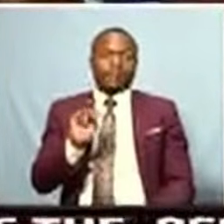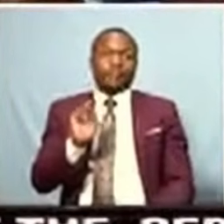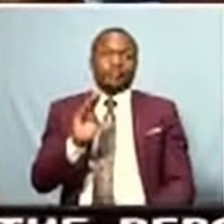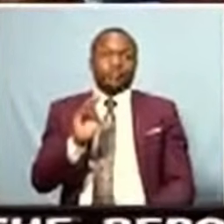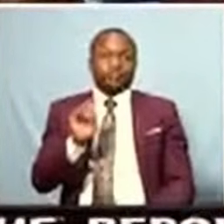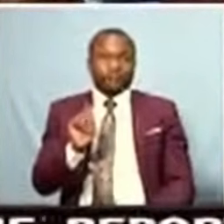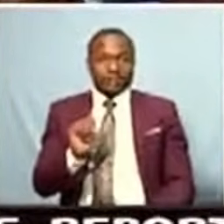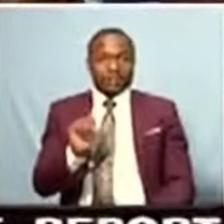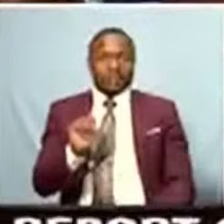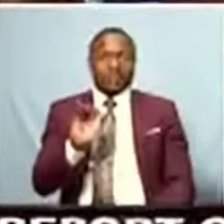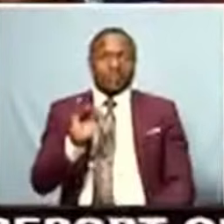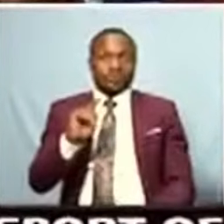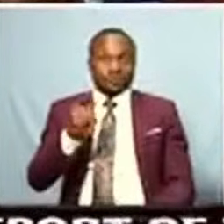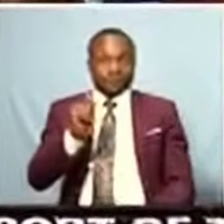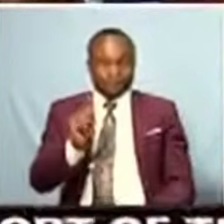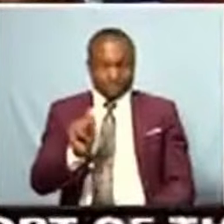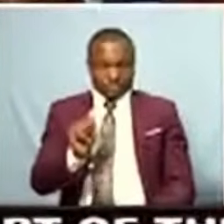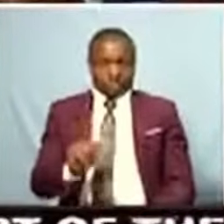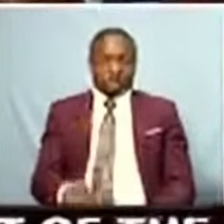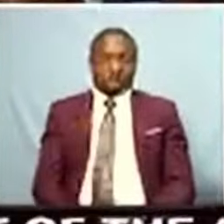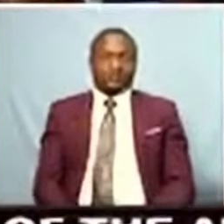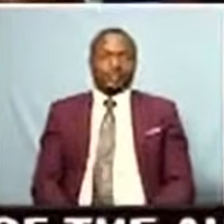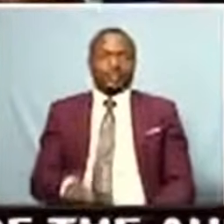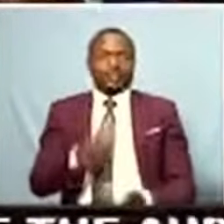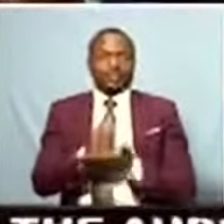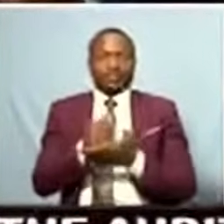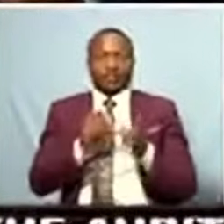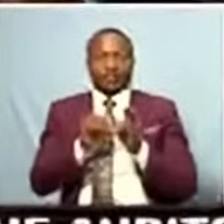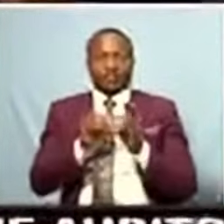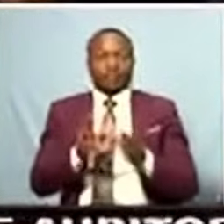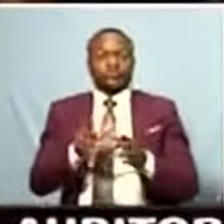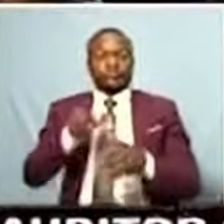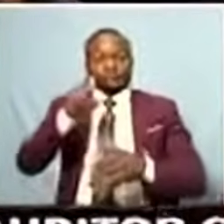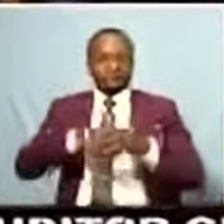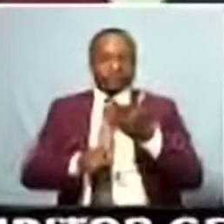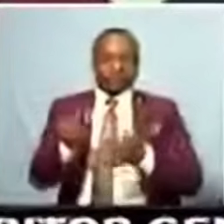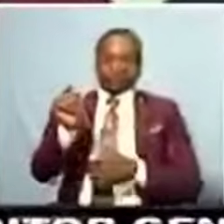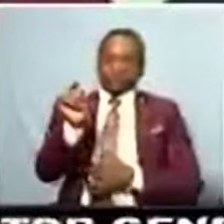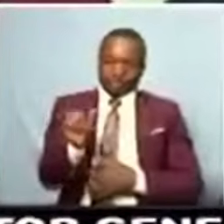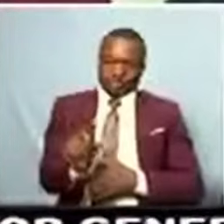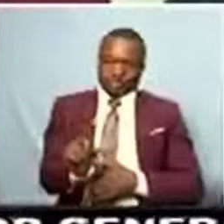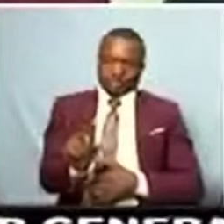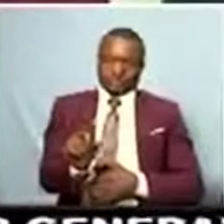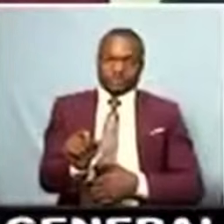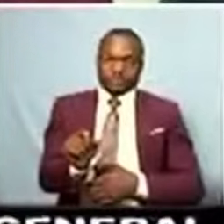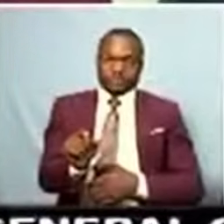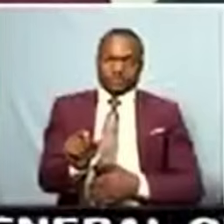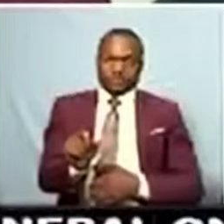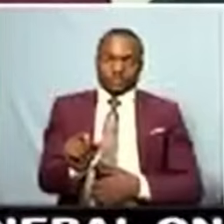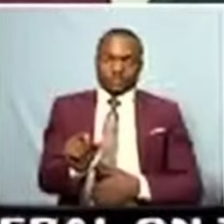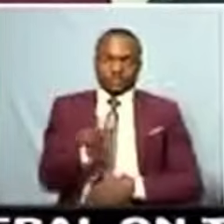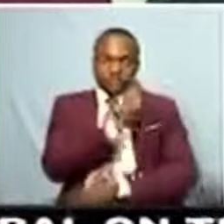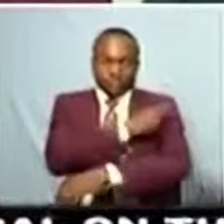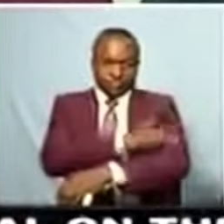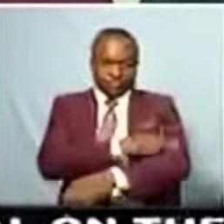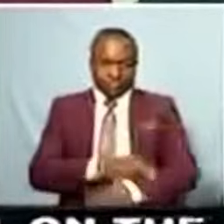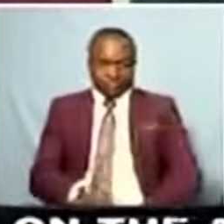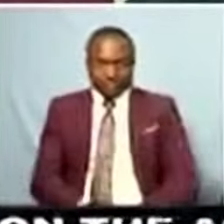the Assistant Director. Tell us the cost of each of these. Thank you very much,